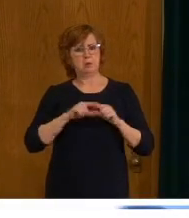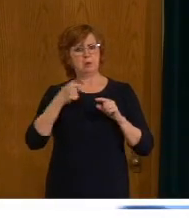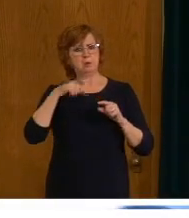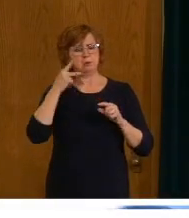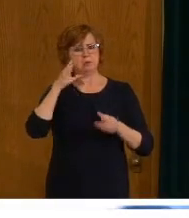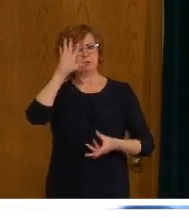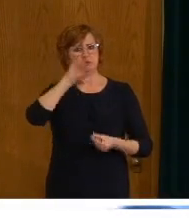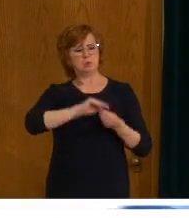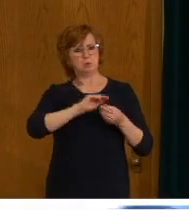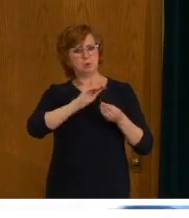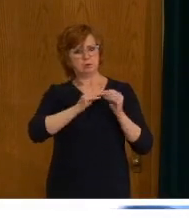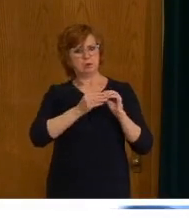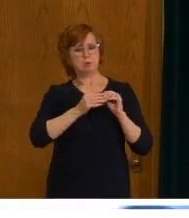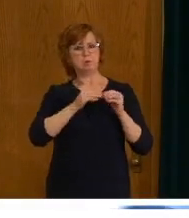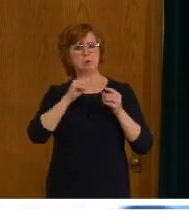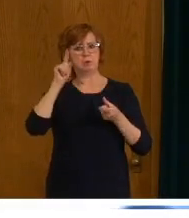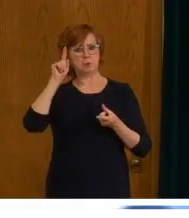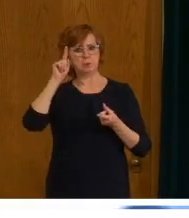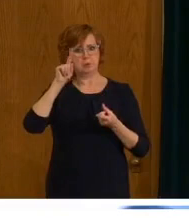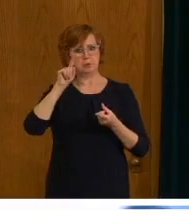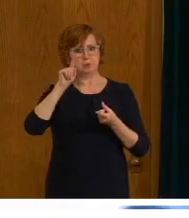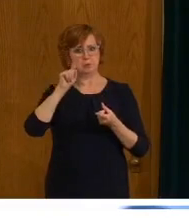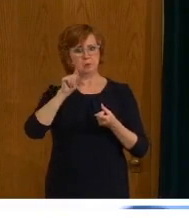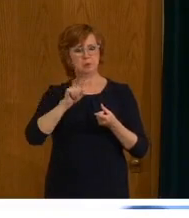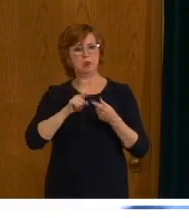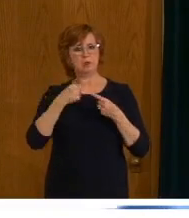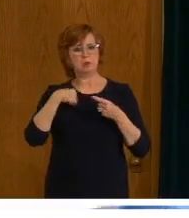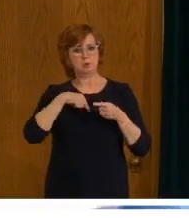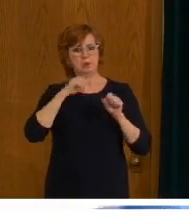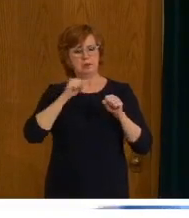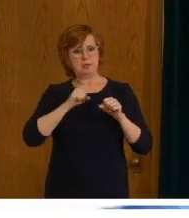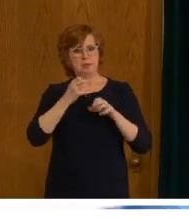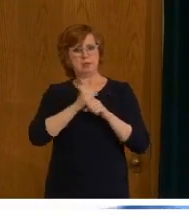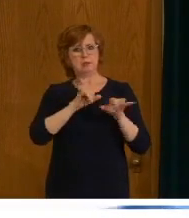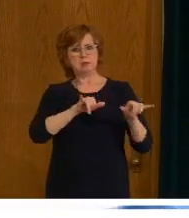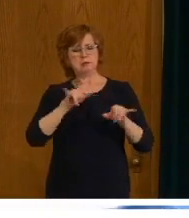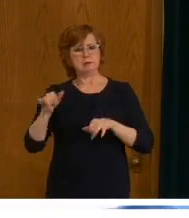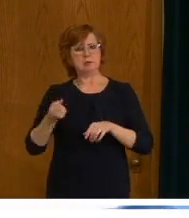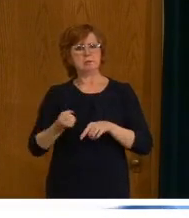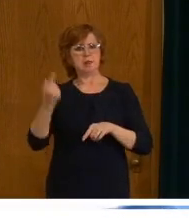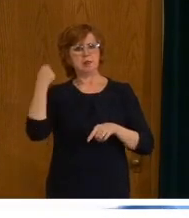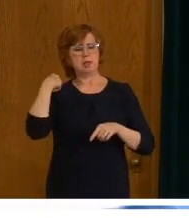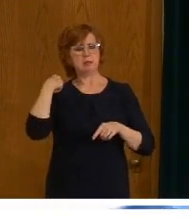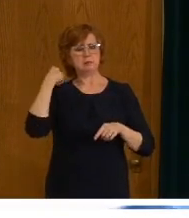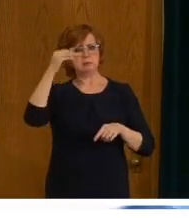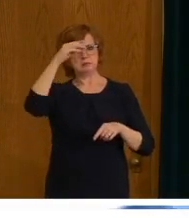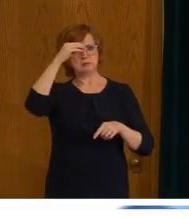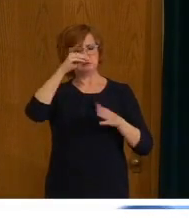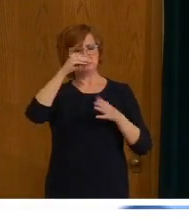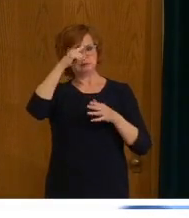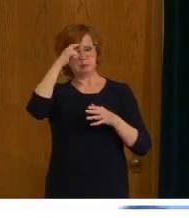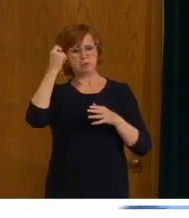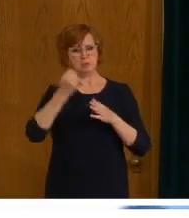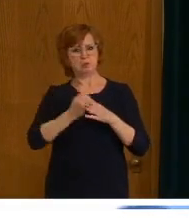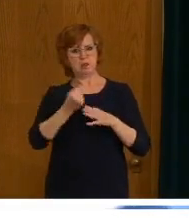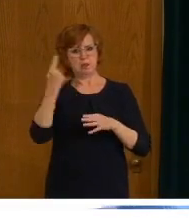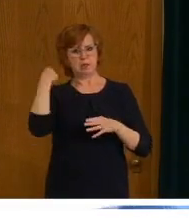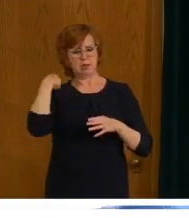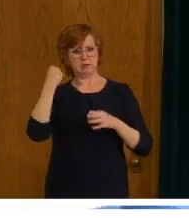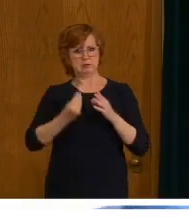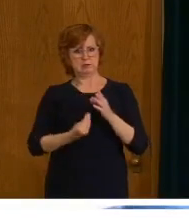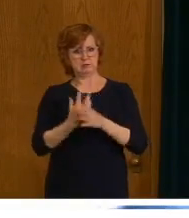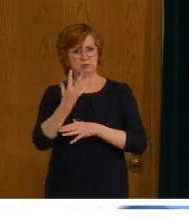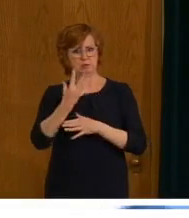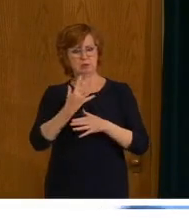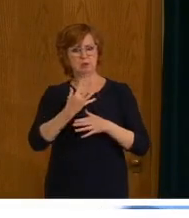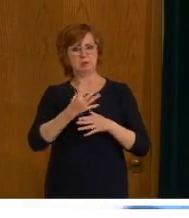can reach a stage like we were last spring and summer, where our overall community transmission is low enough and